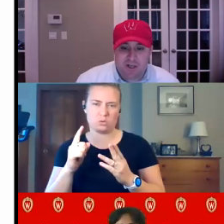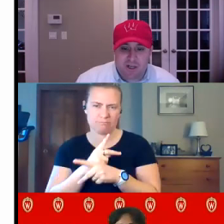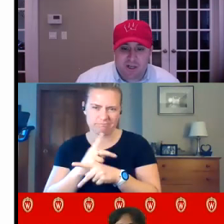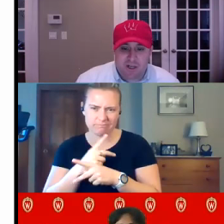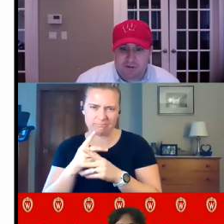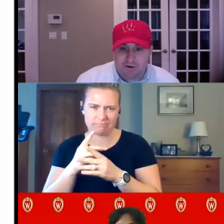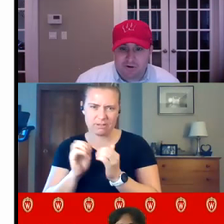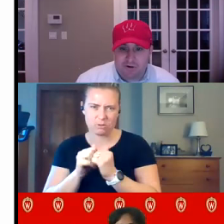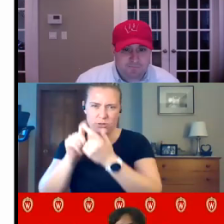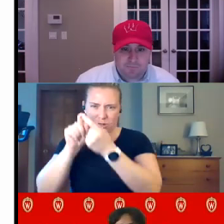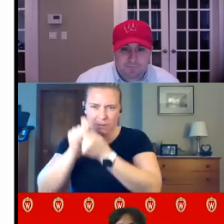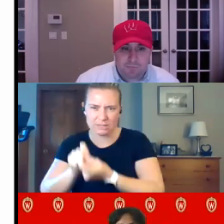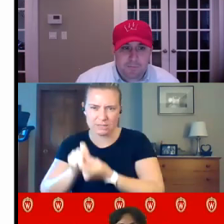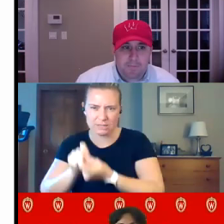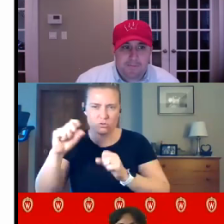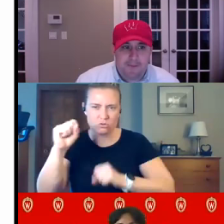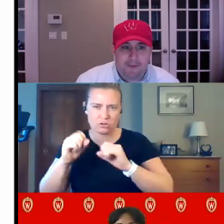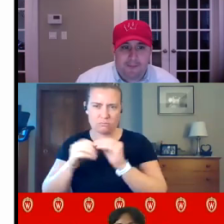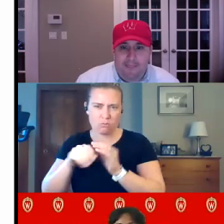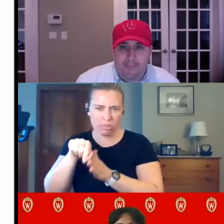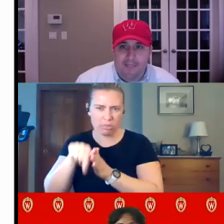strategies more thoroughly.